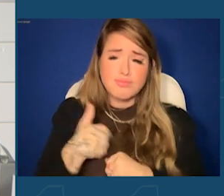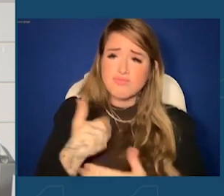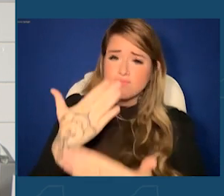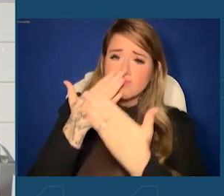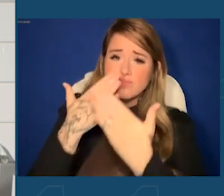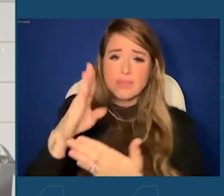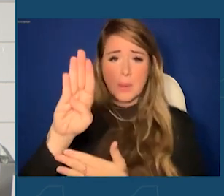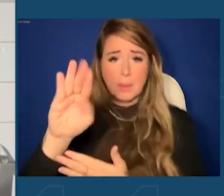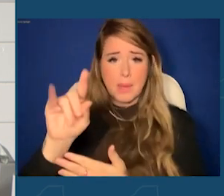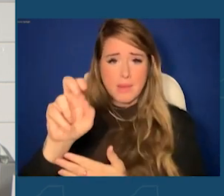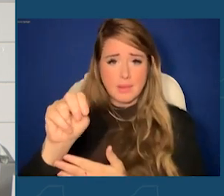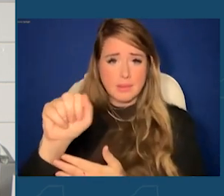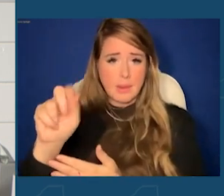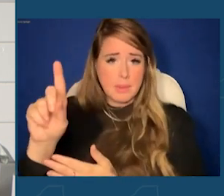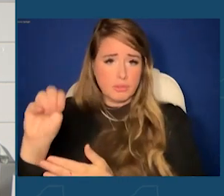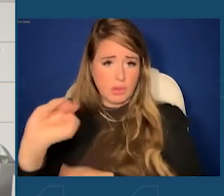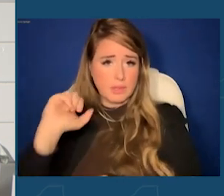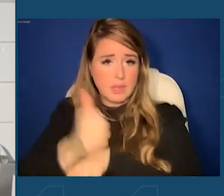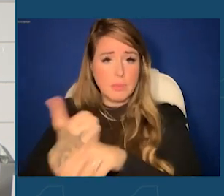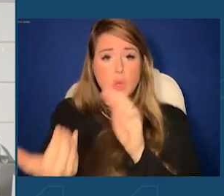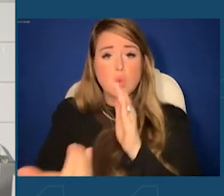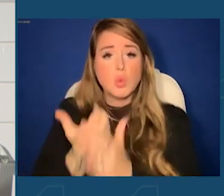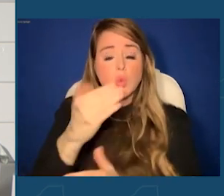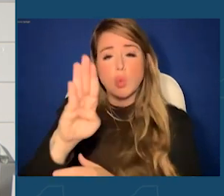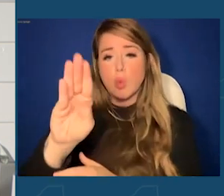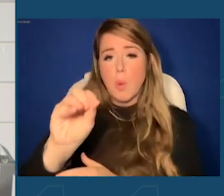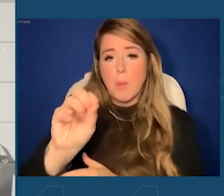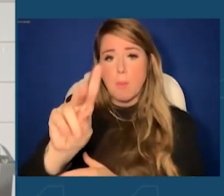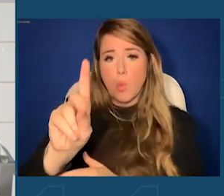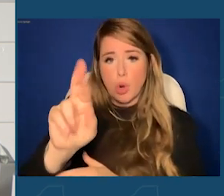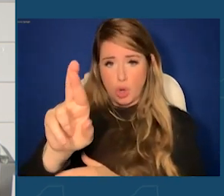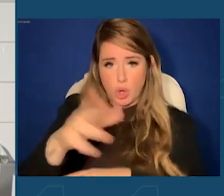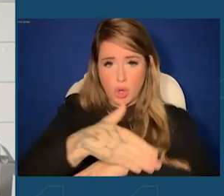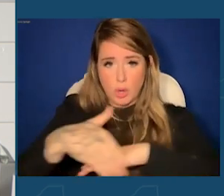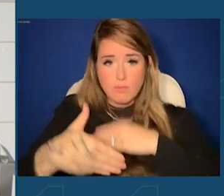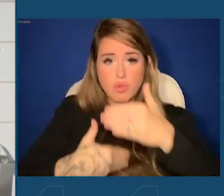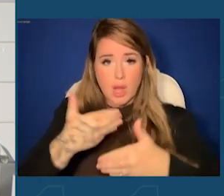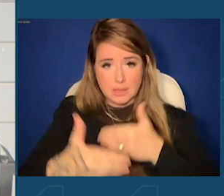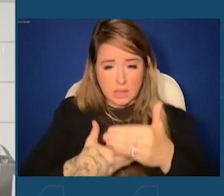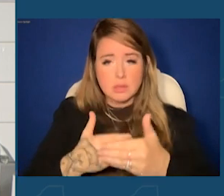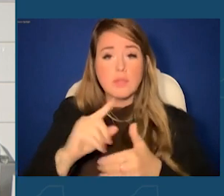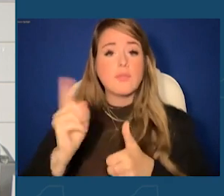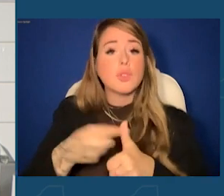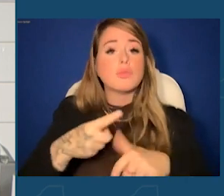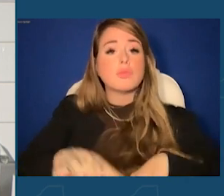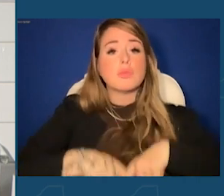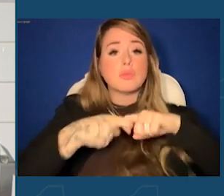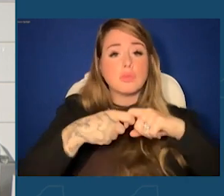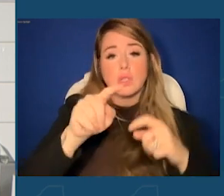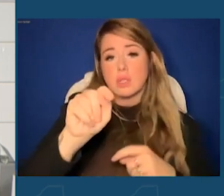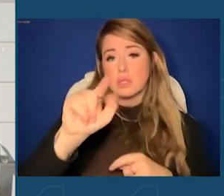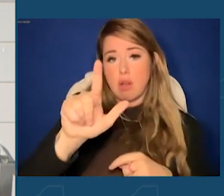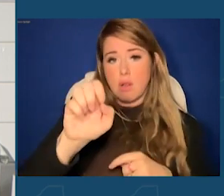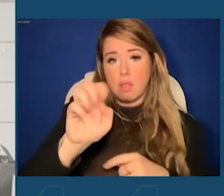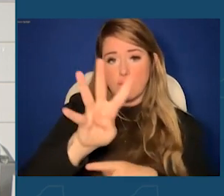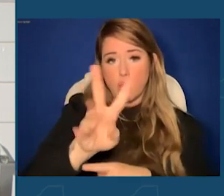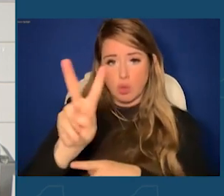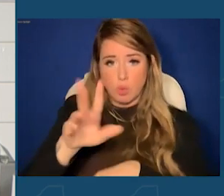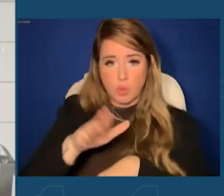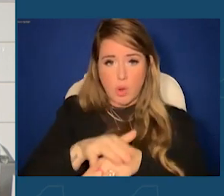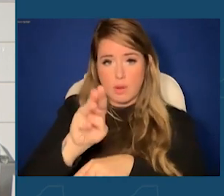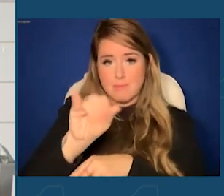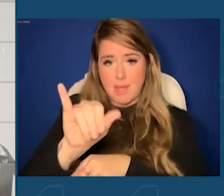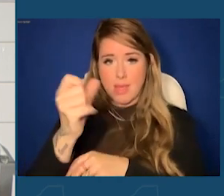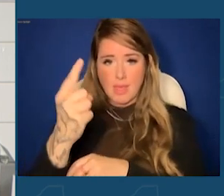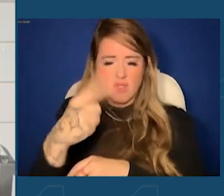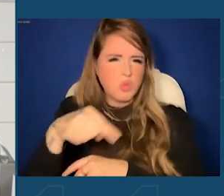instituted a new border process, starting with the suspension of Title 42 on May 11th. We all know that date well. And that will